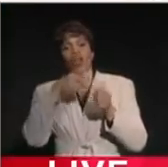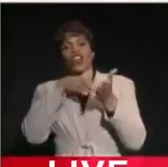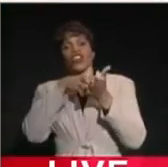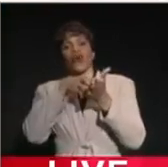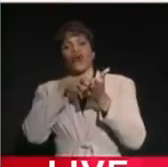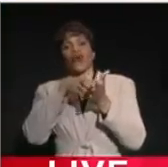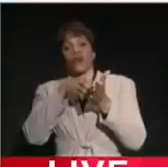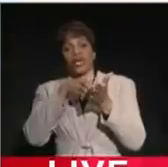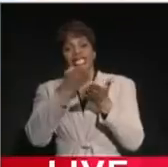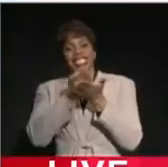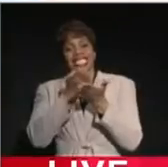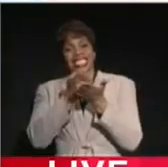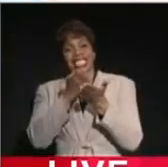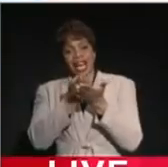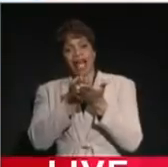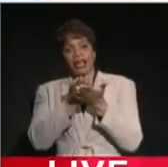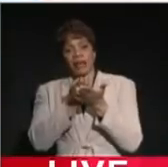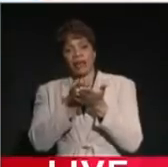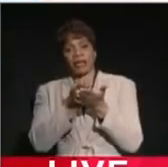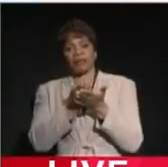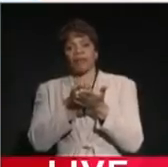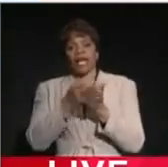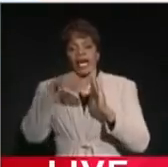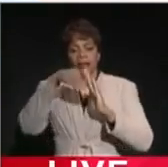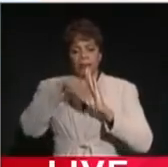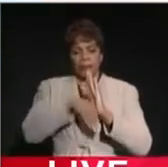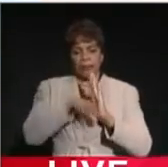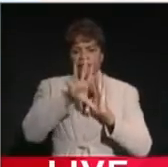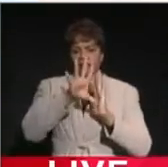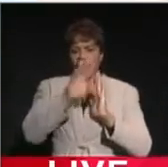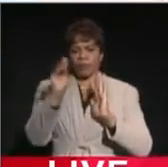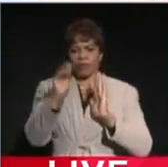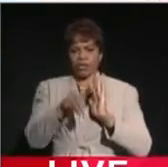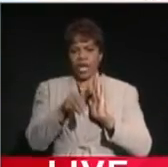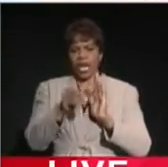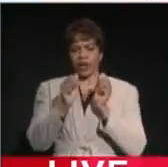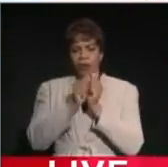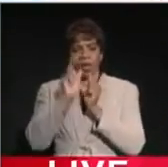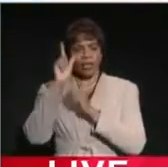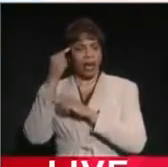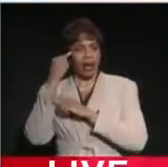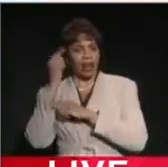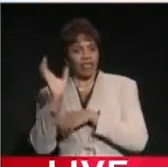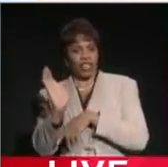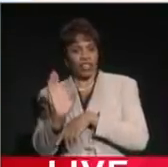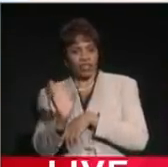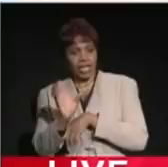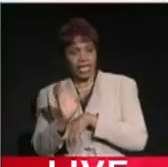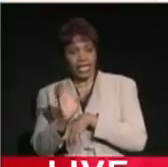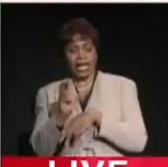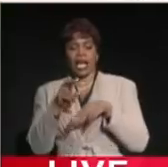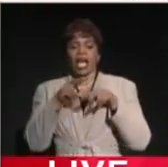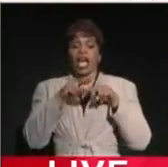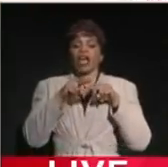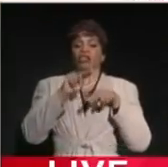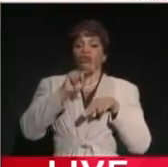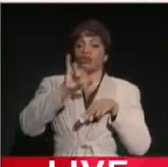down 5% during your years with Governor Christie. And property taxes are up 17%. NJ transit fares